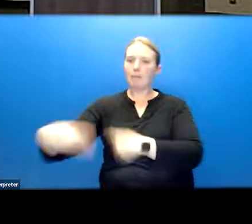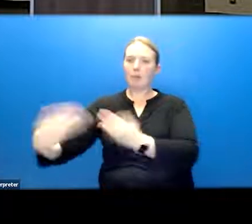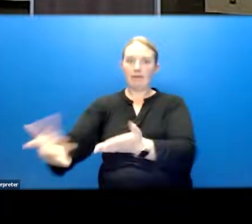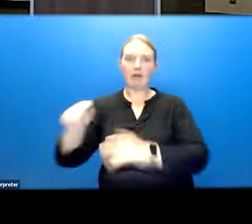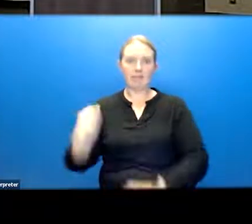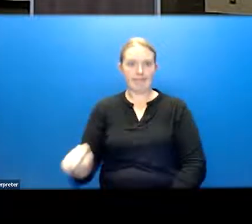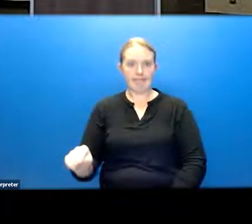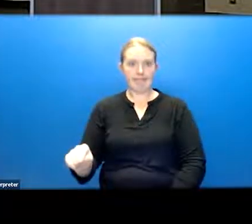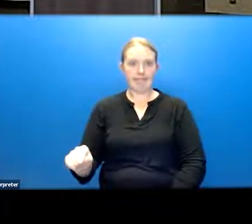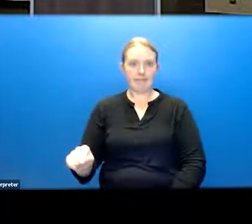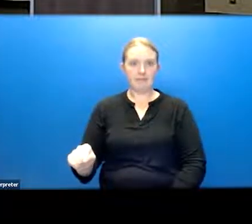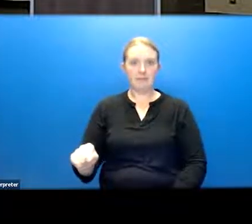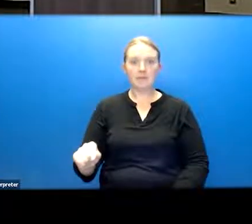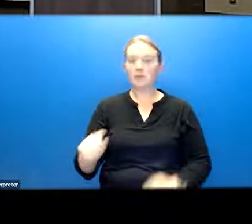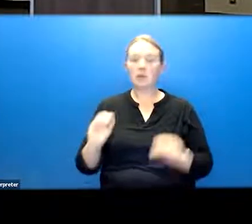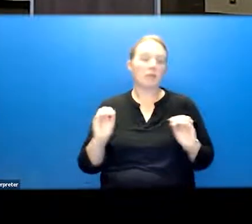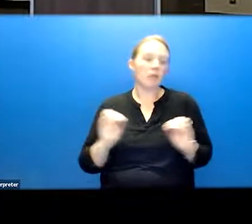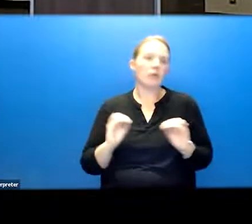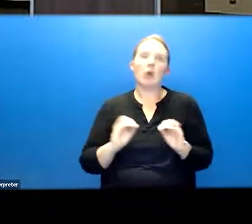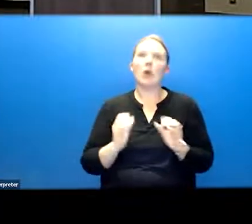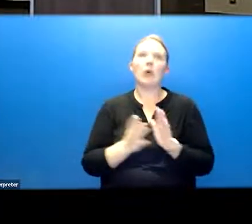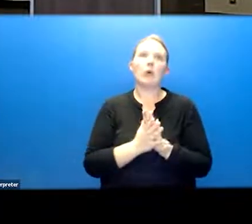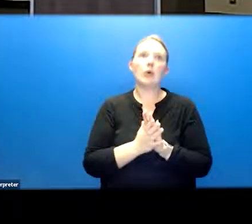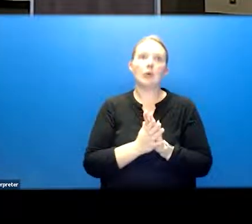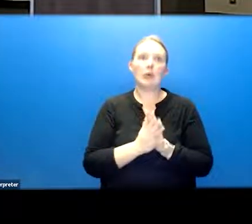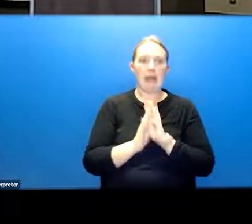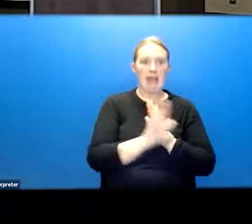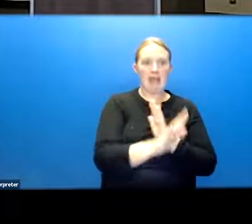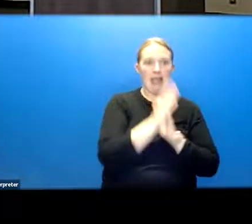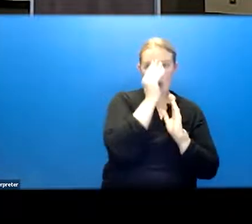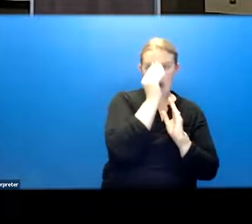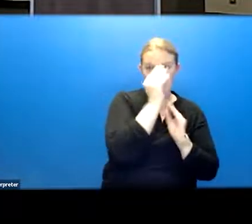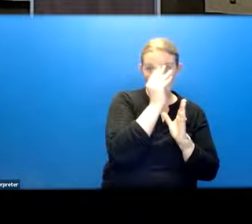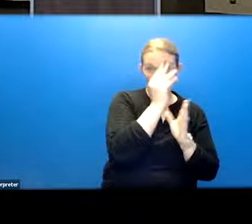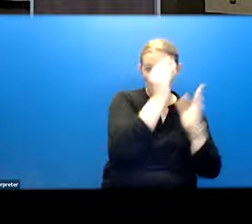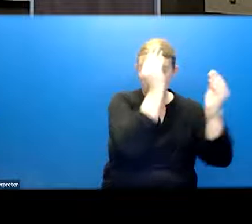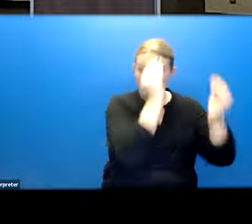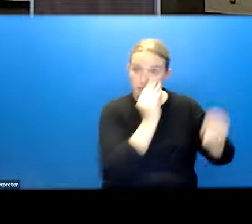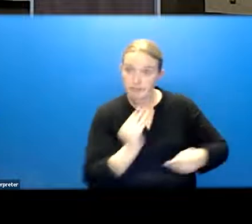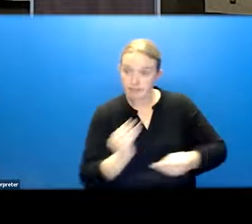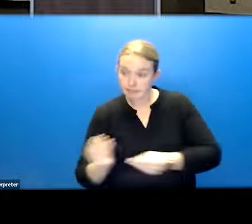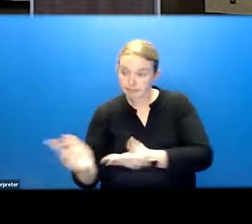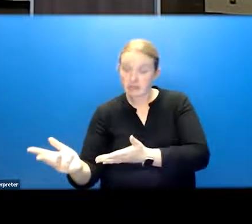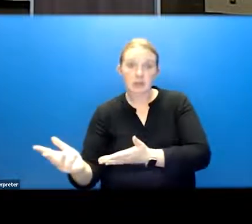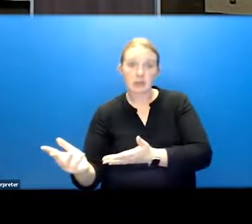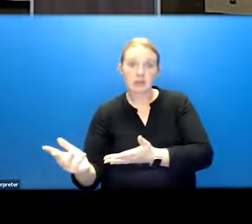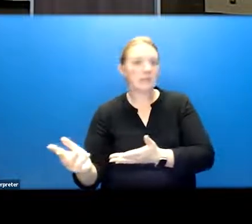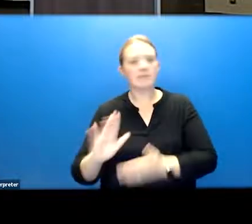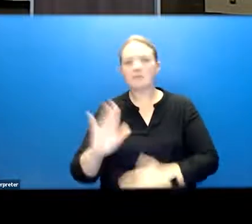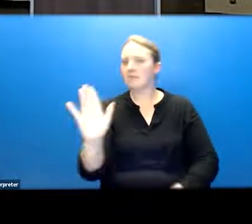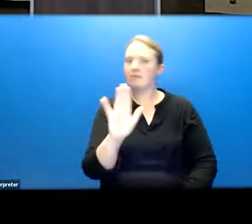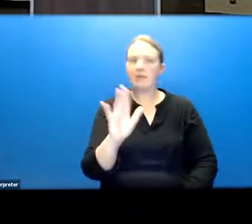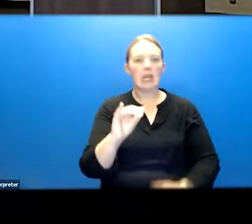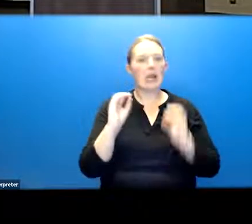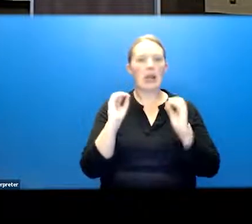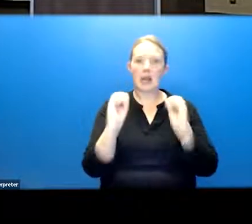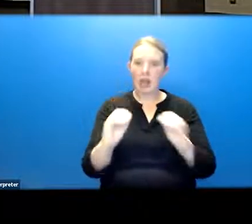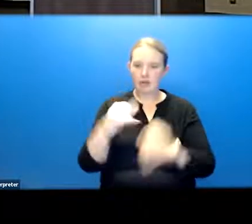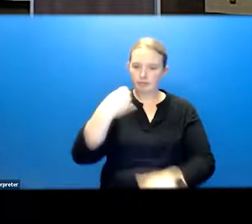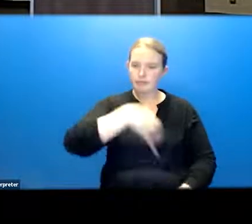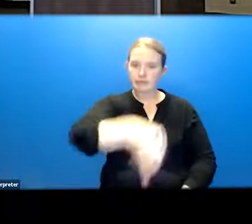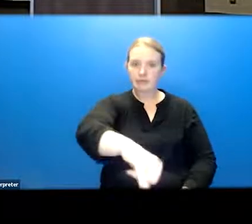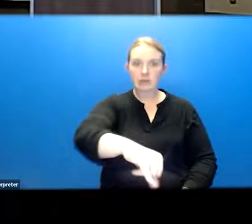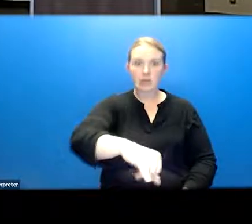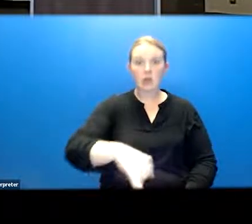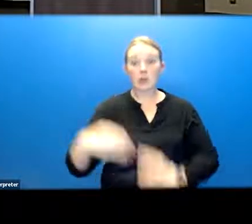no transmission of information about the individual and how they're doing in treatment. It is, we're giving you